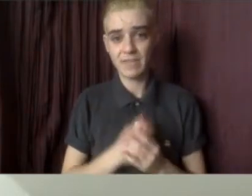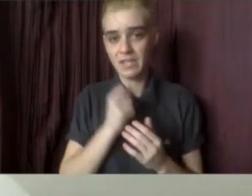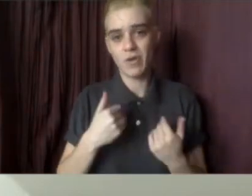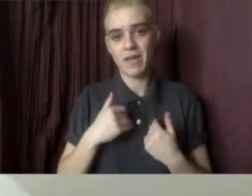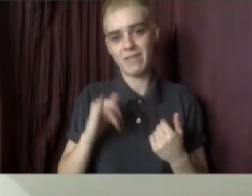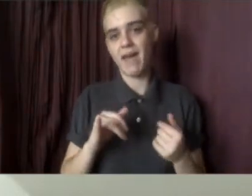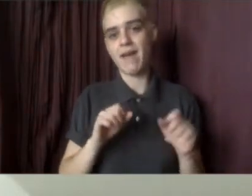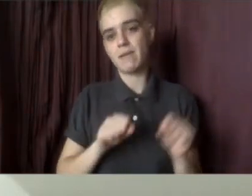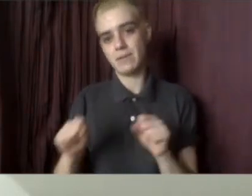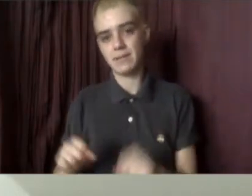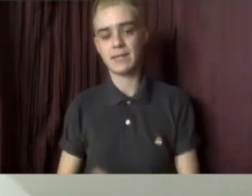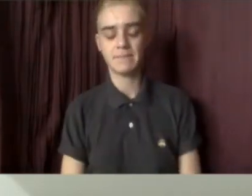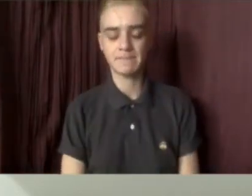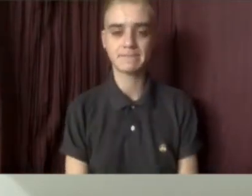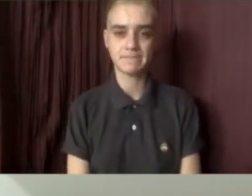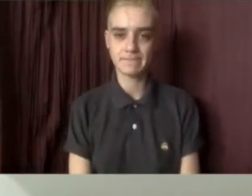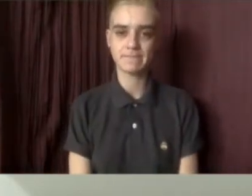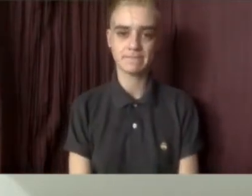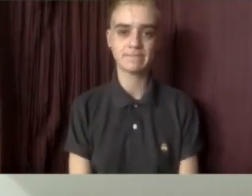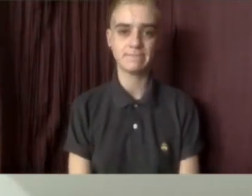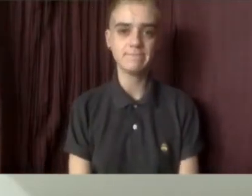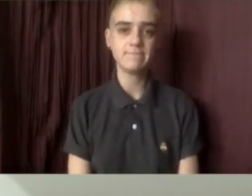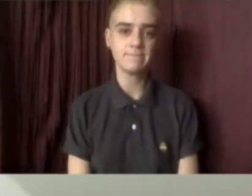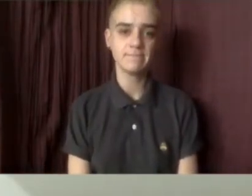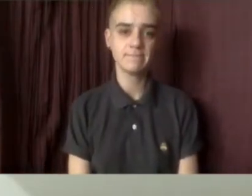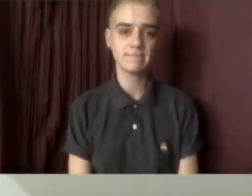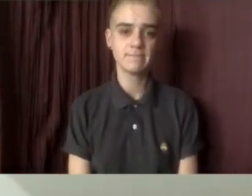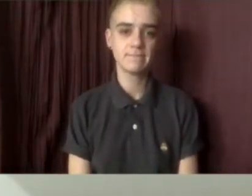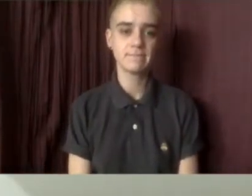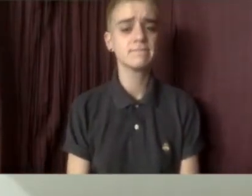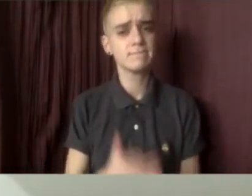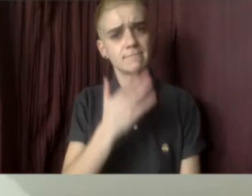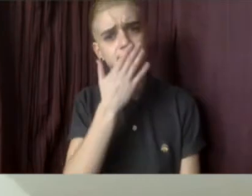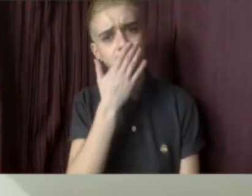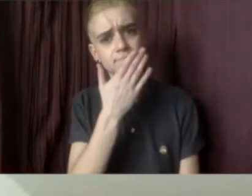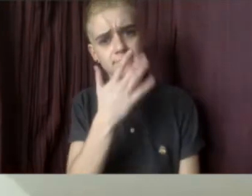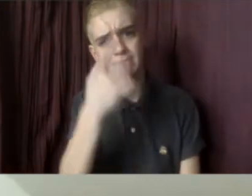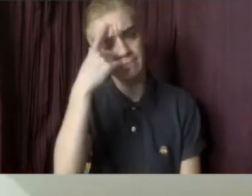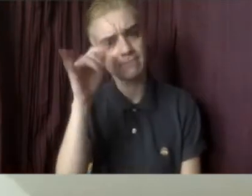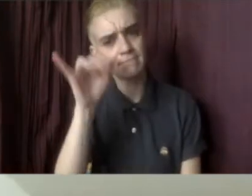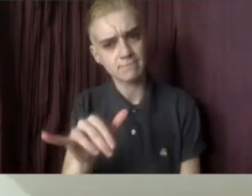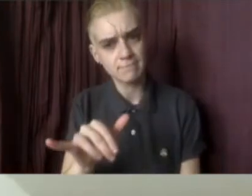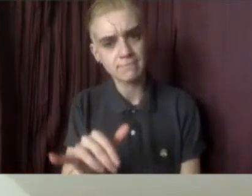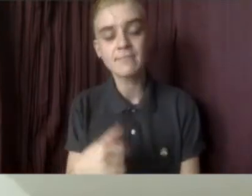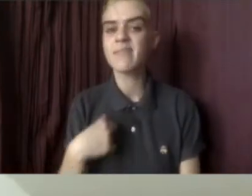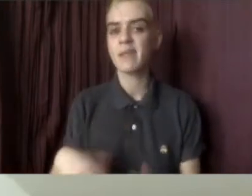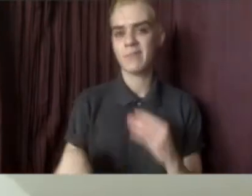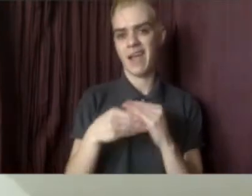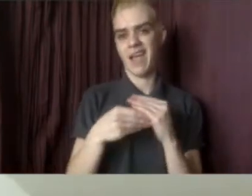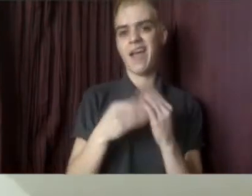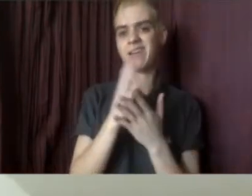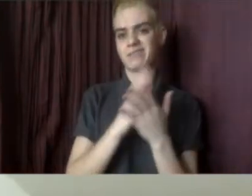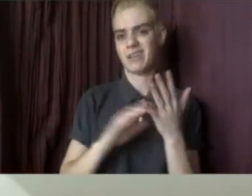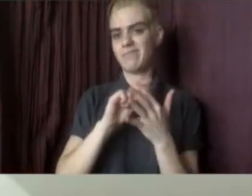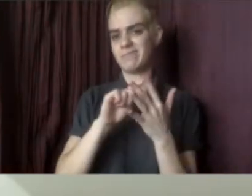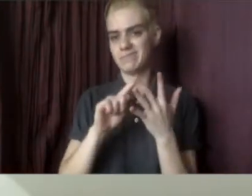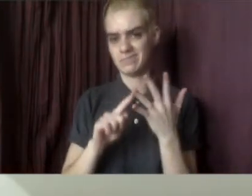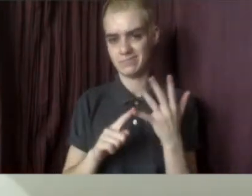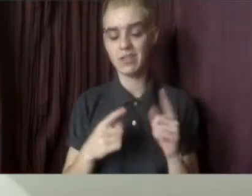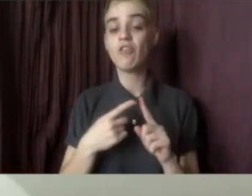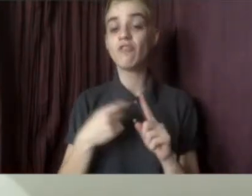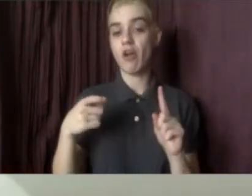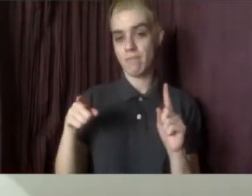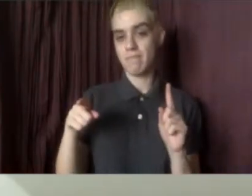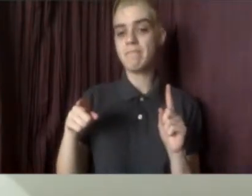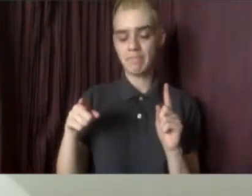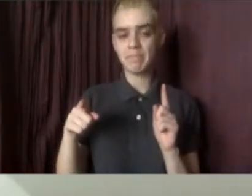I'll put these in the chat. So we have our general voting and advocacy resources from our office that are available in our advocacy resources page